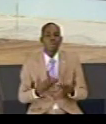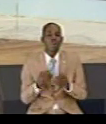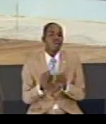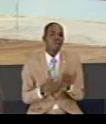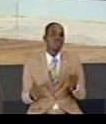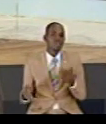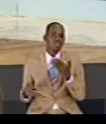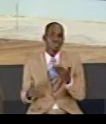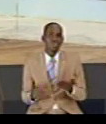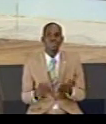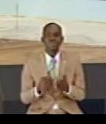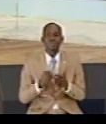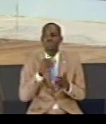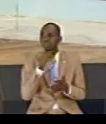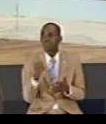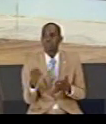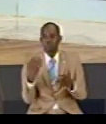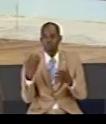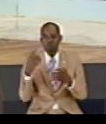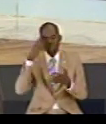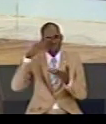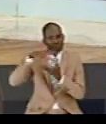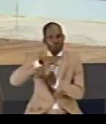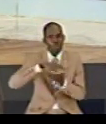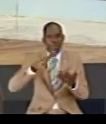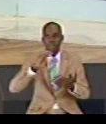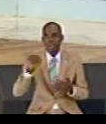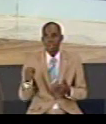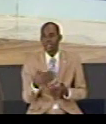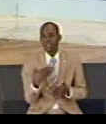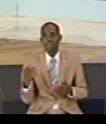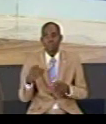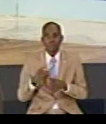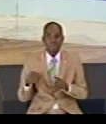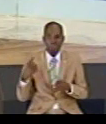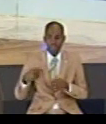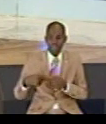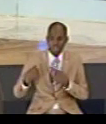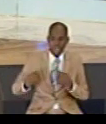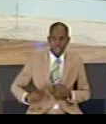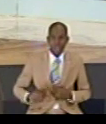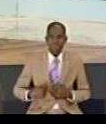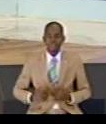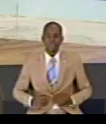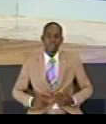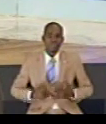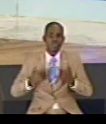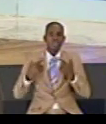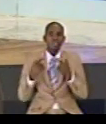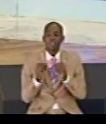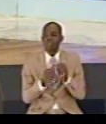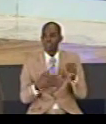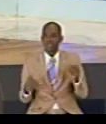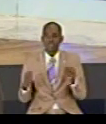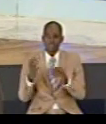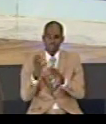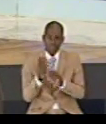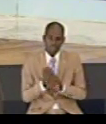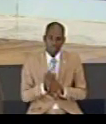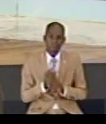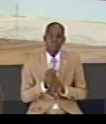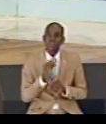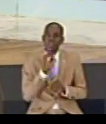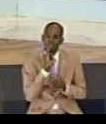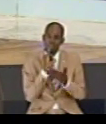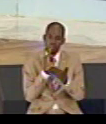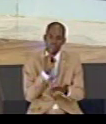he's not distracted by anything, his heart, his life, everything is God, is there, and